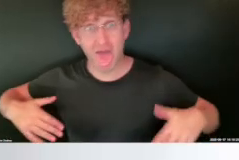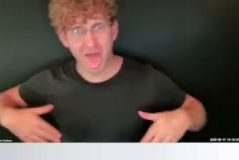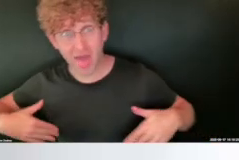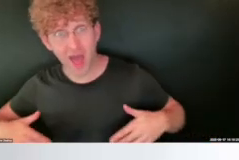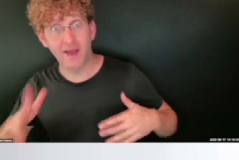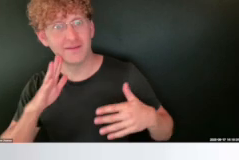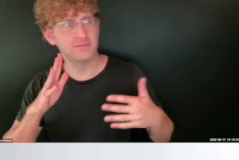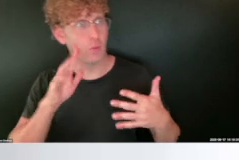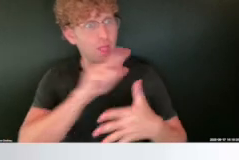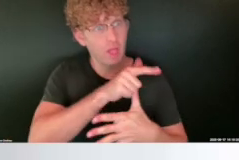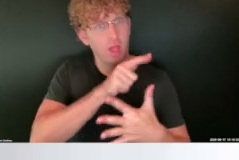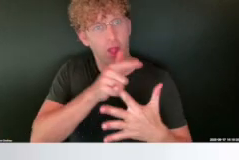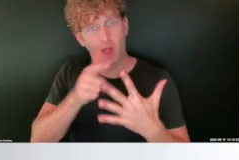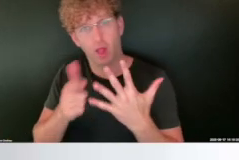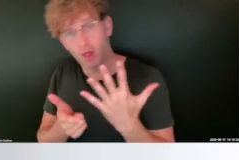slide, please.